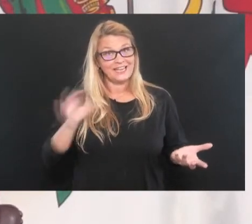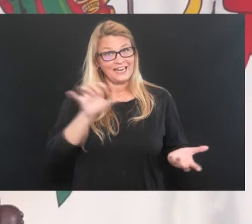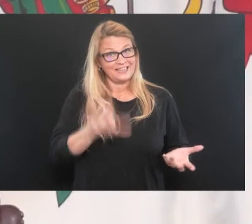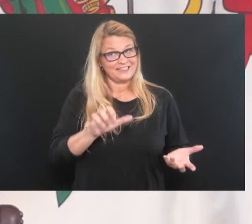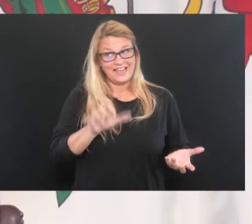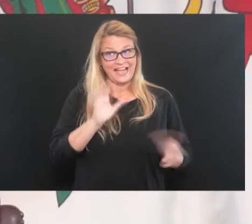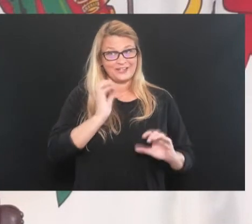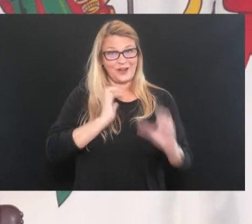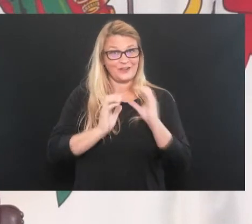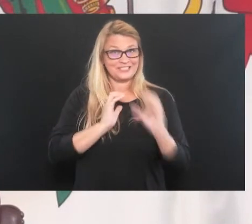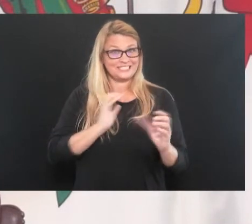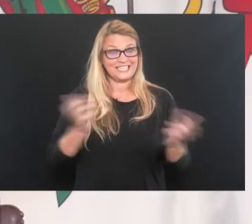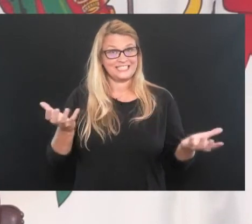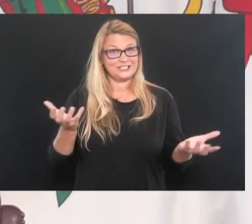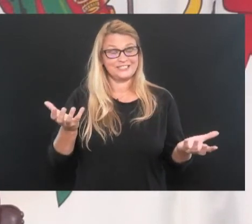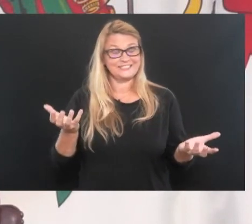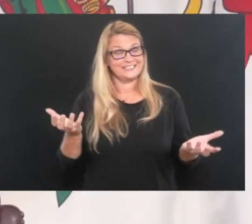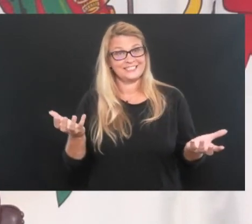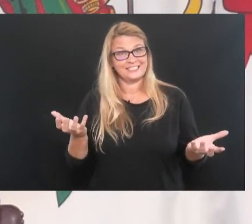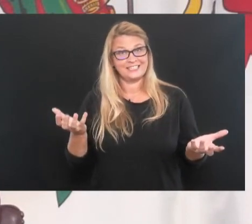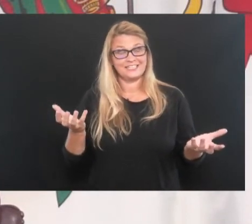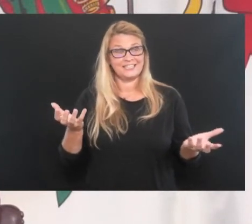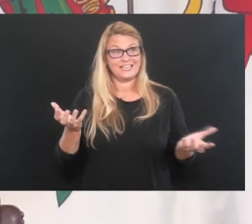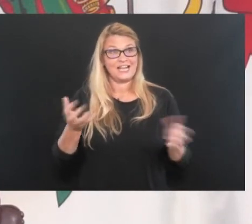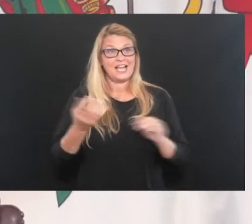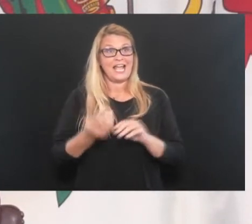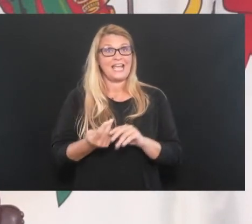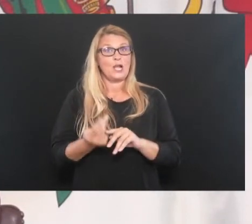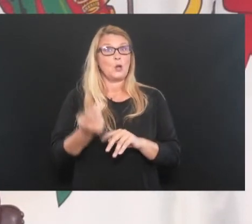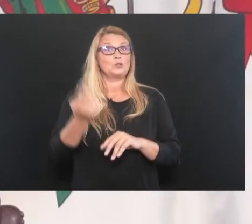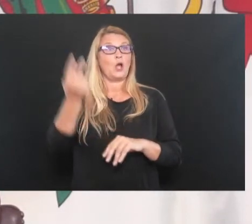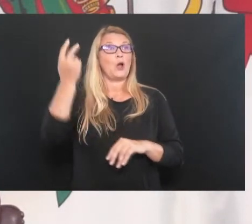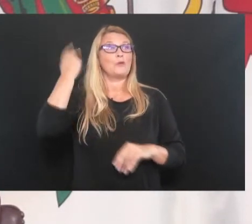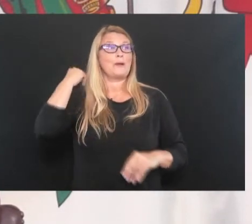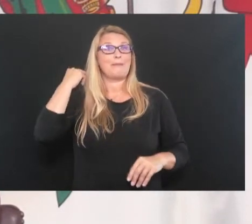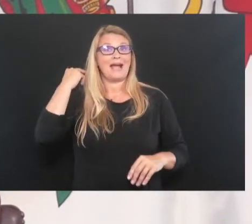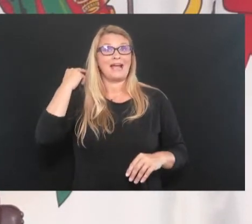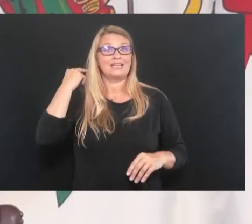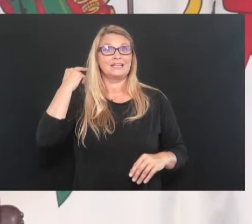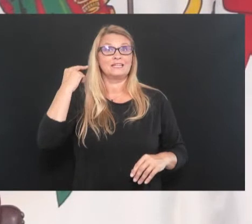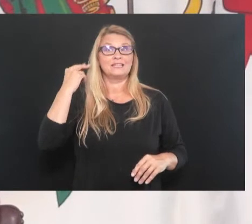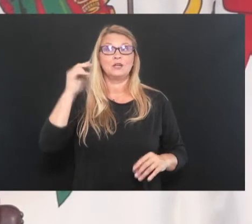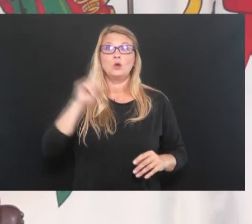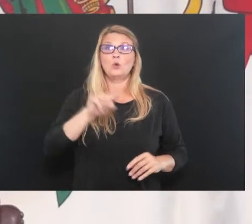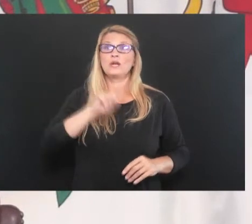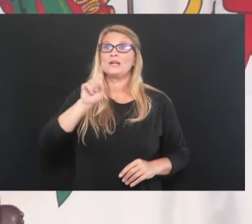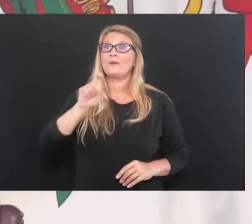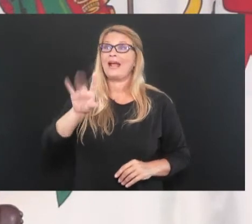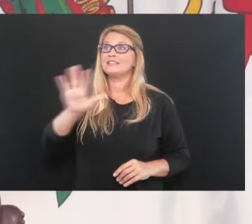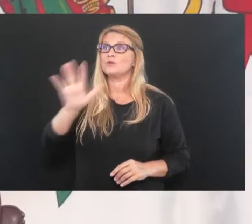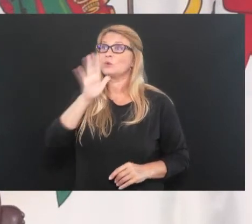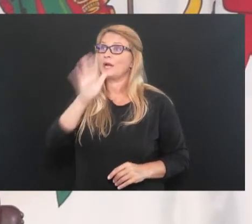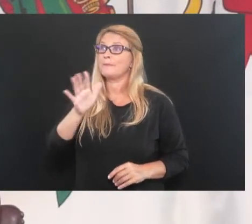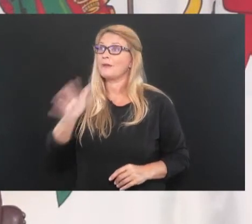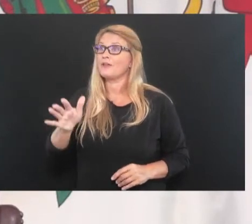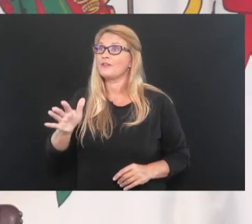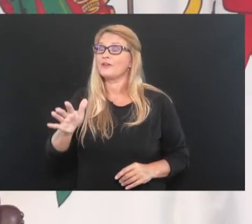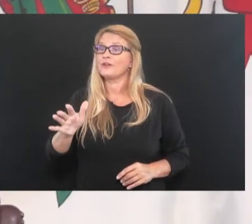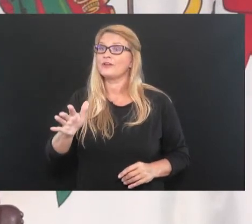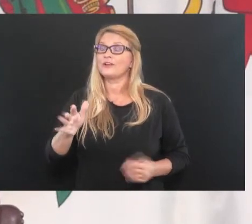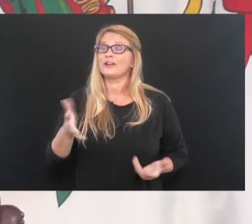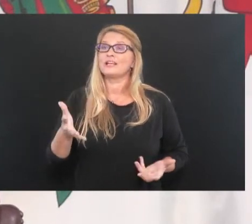conversation? And this goes right back to this. Hey, Grandma, I'll tell you what let's